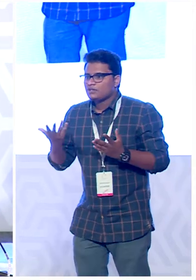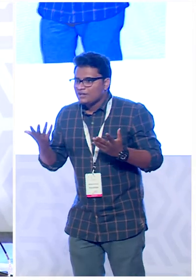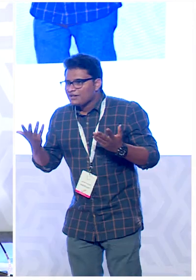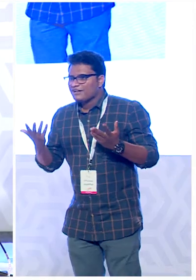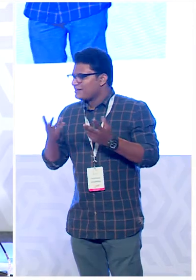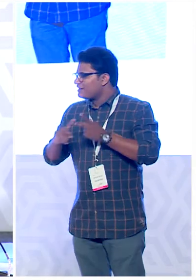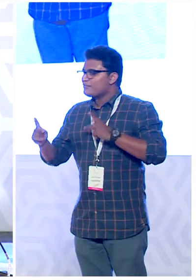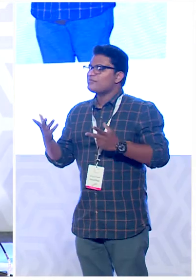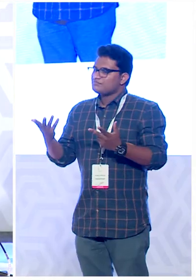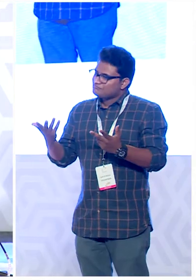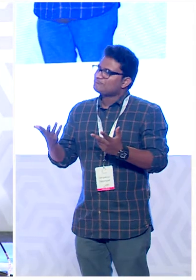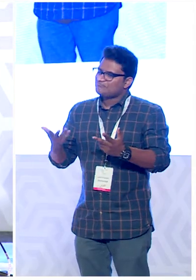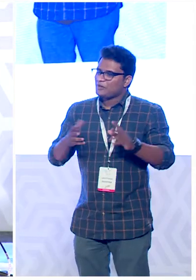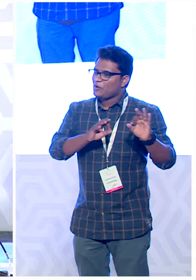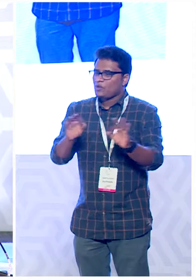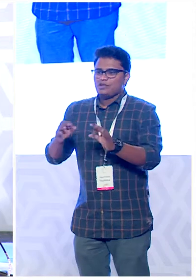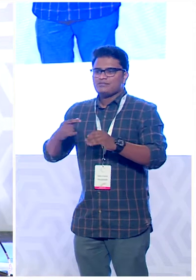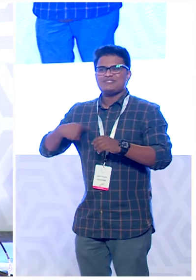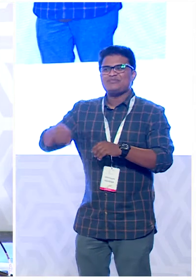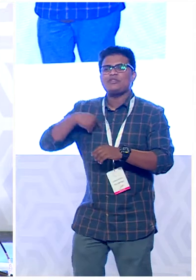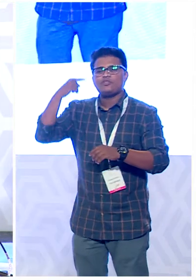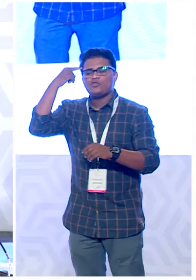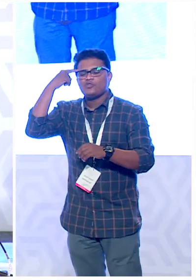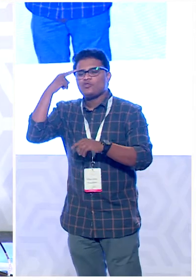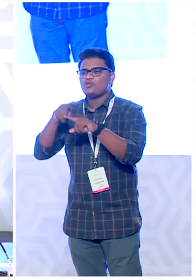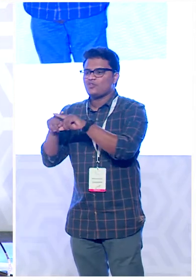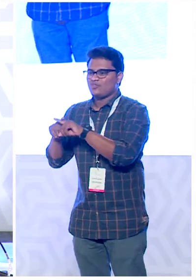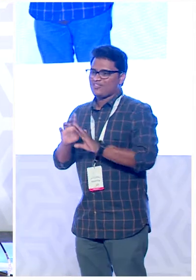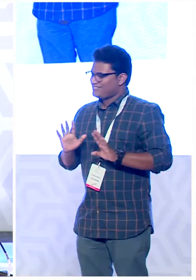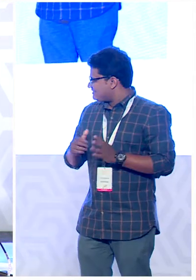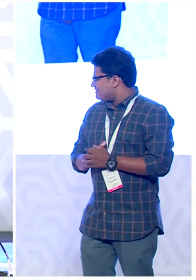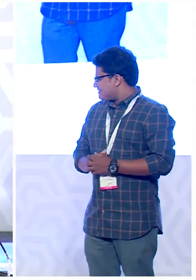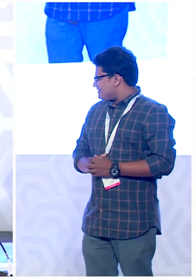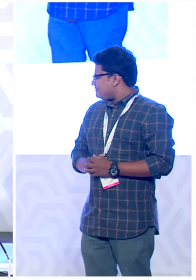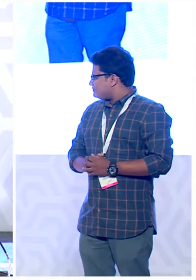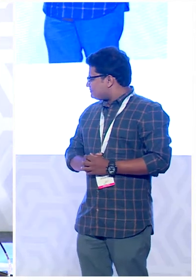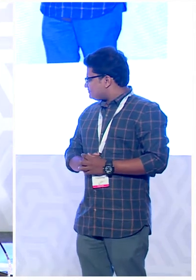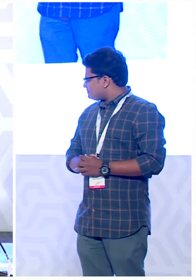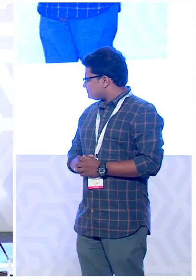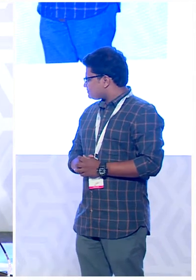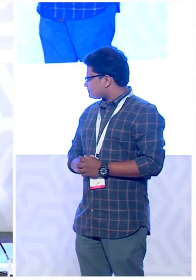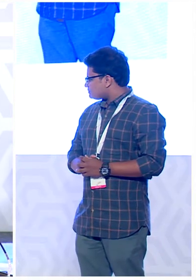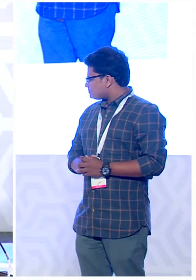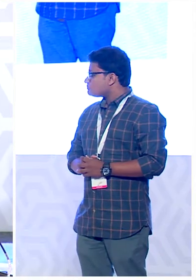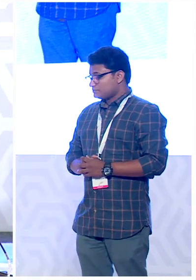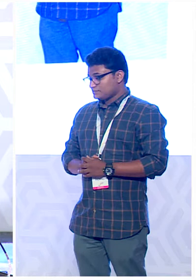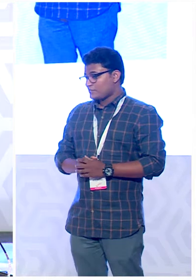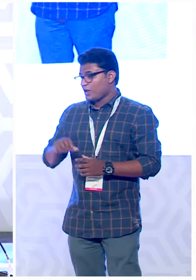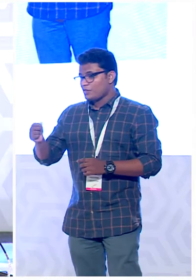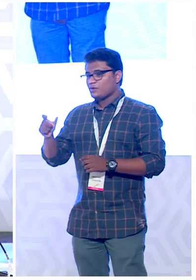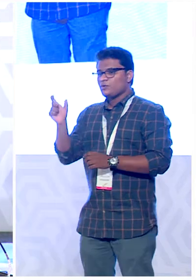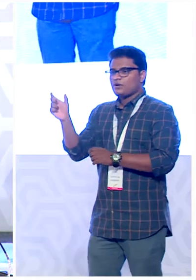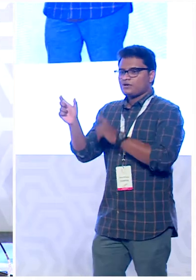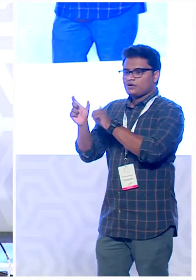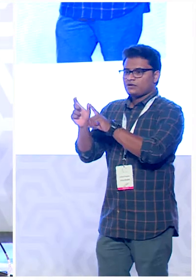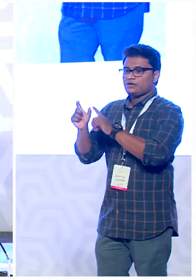of us. So Hari, that's the force. Indina, dinave, Subhadinavu. Today is a very auspicious day.